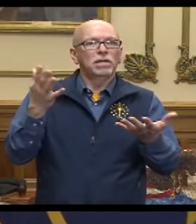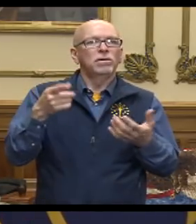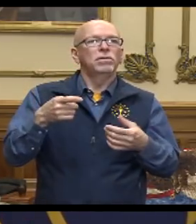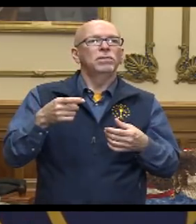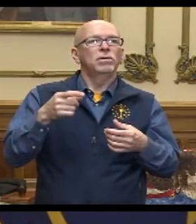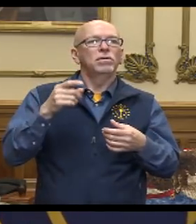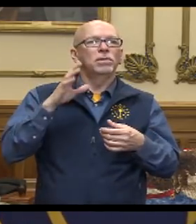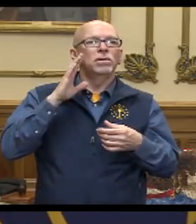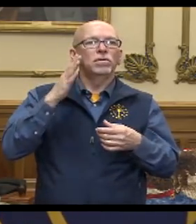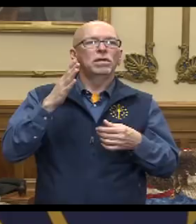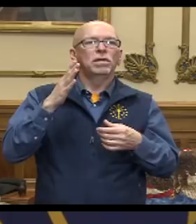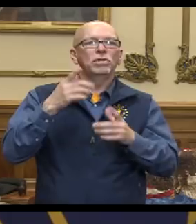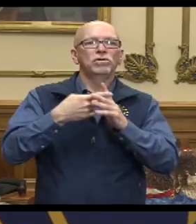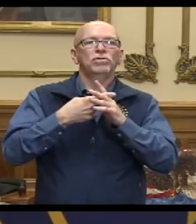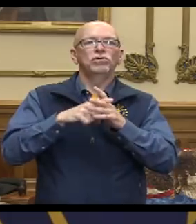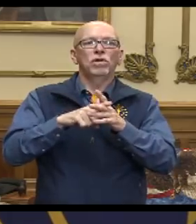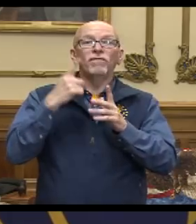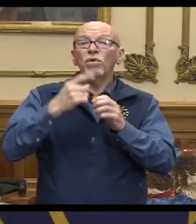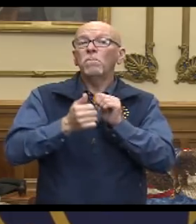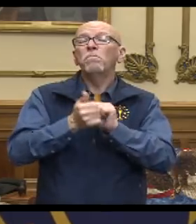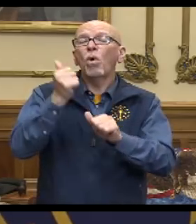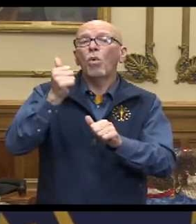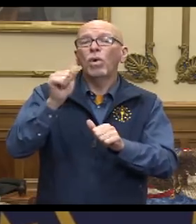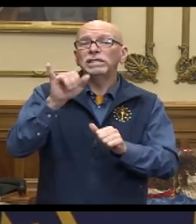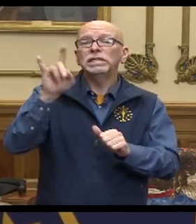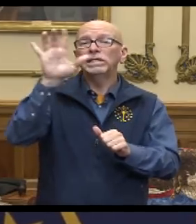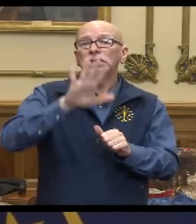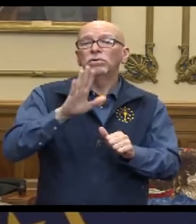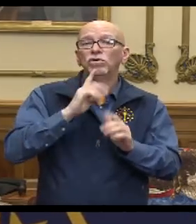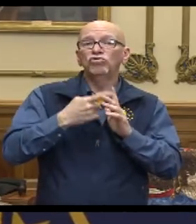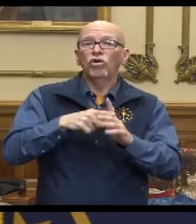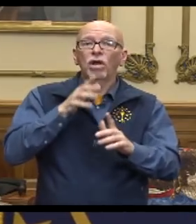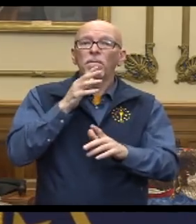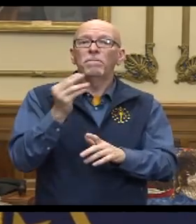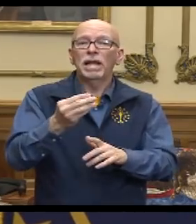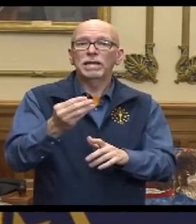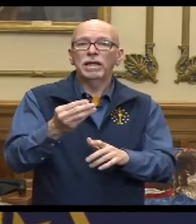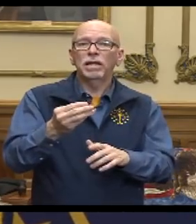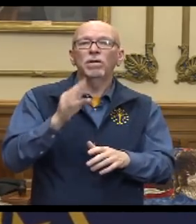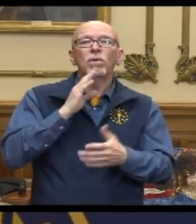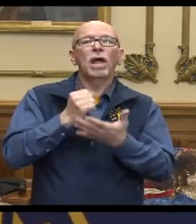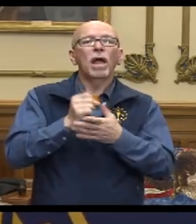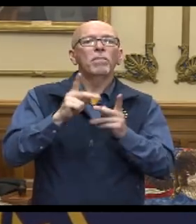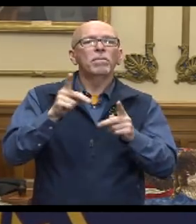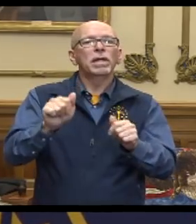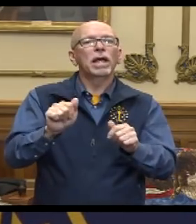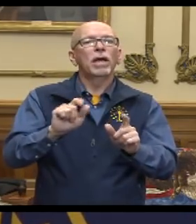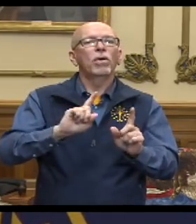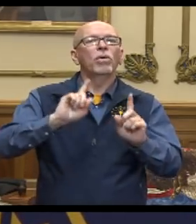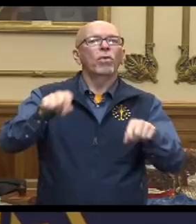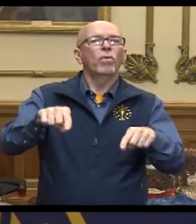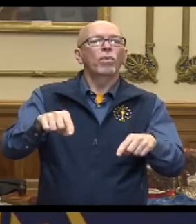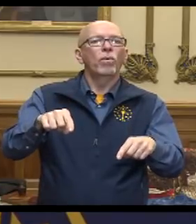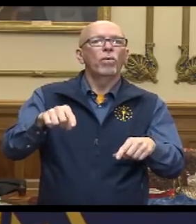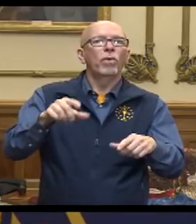take effect for most of the state on Monday. So it helps people go to